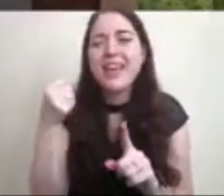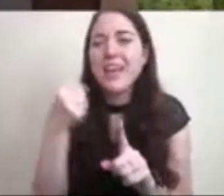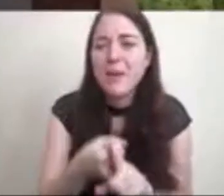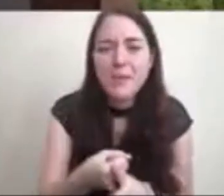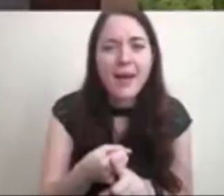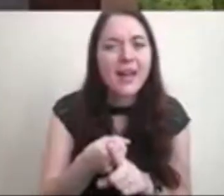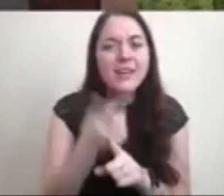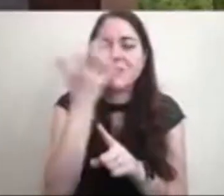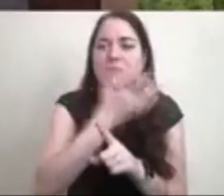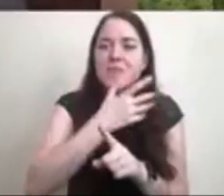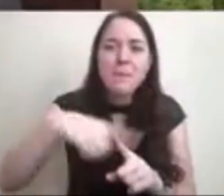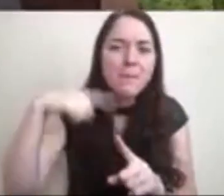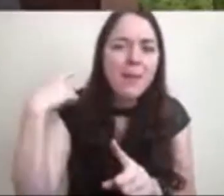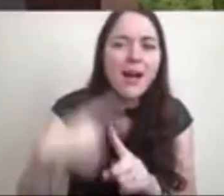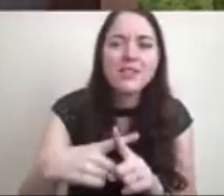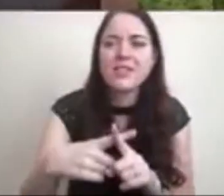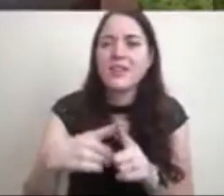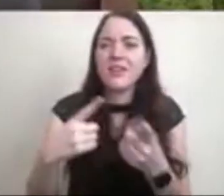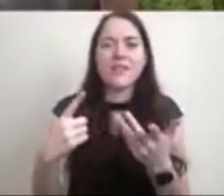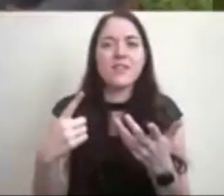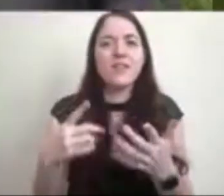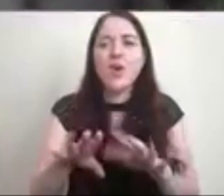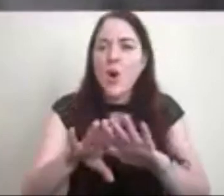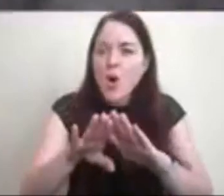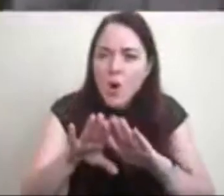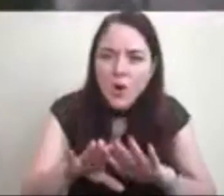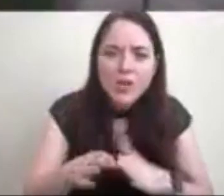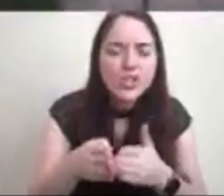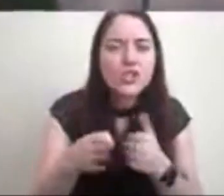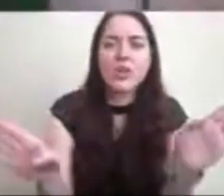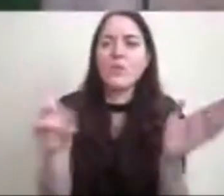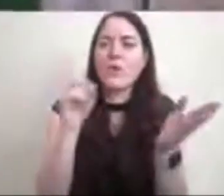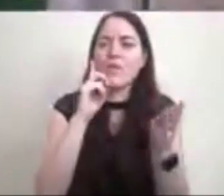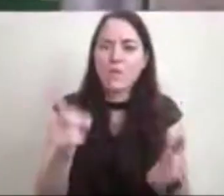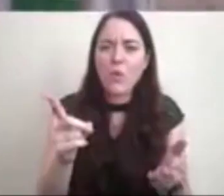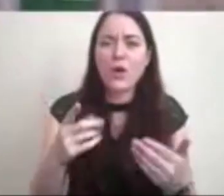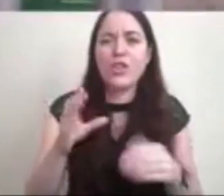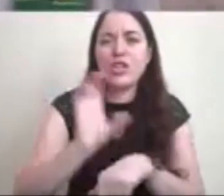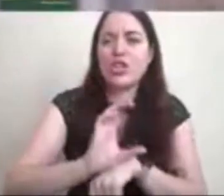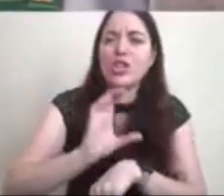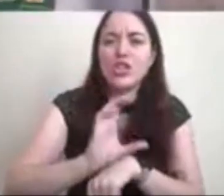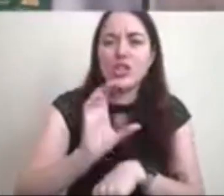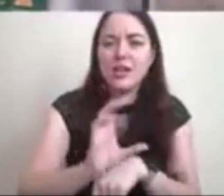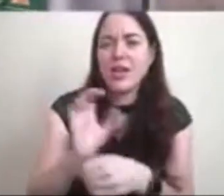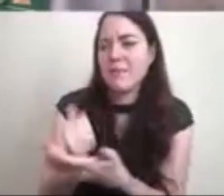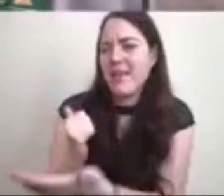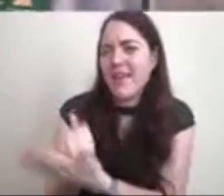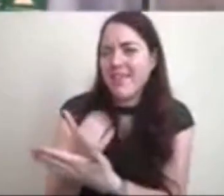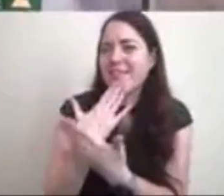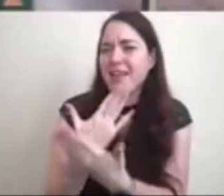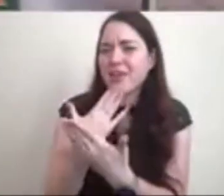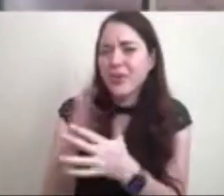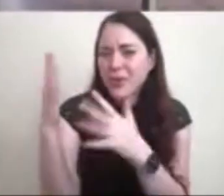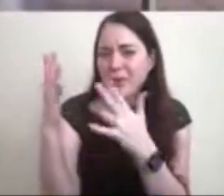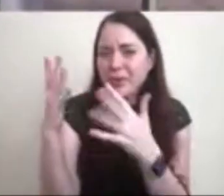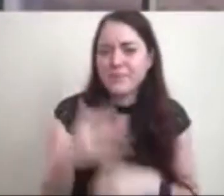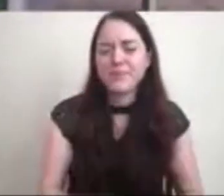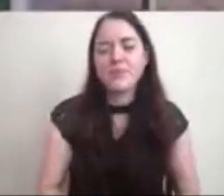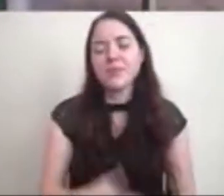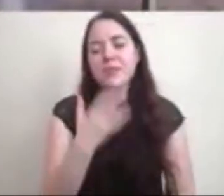church. Thank you. Amen. Thank you so much. Thank you. And we are so grateful for